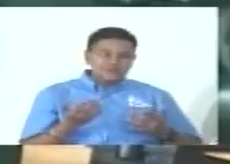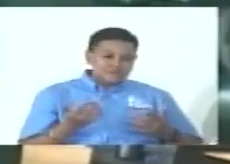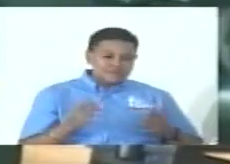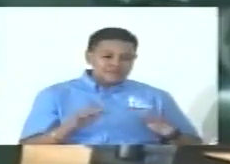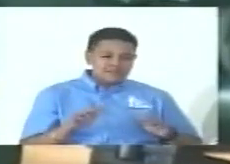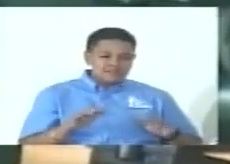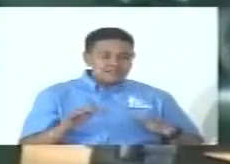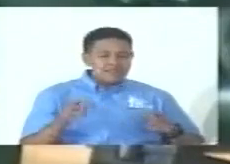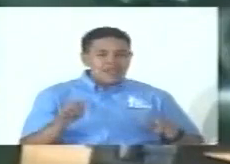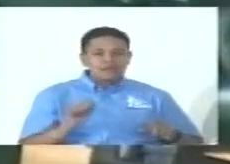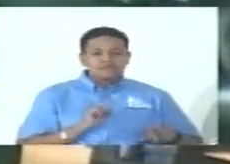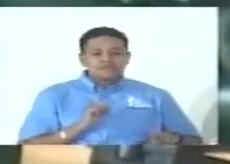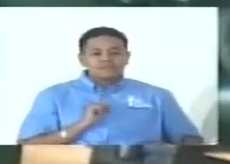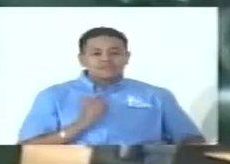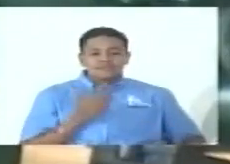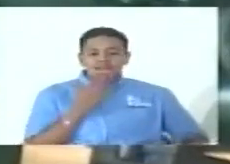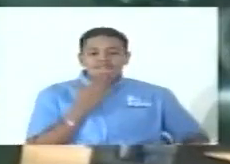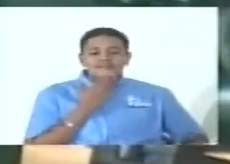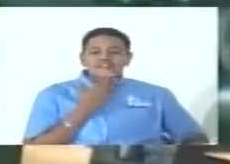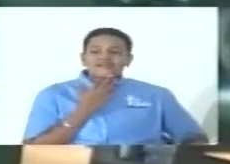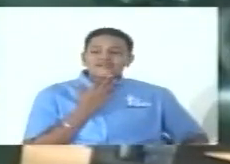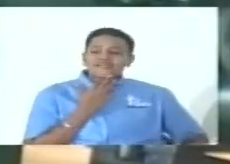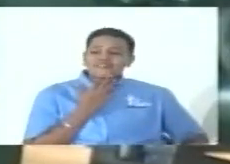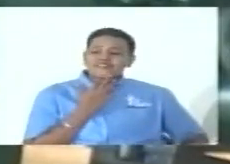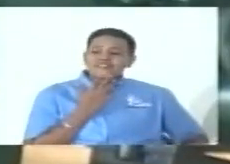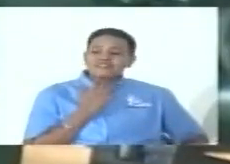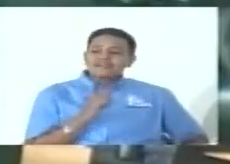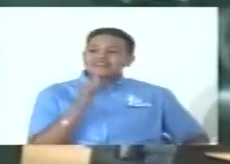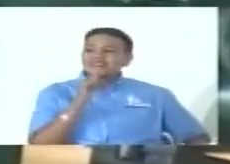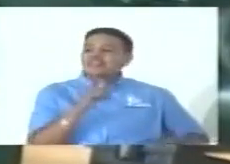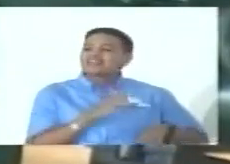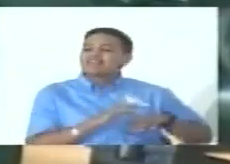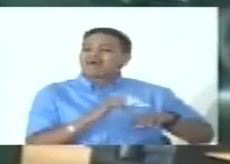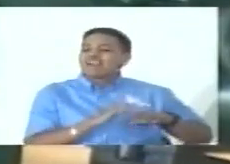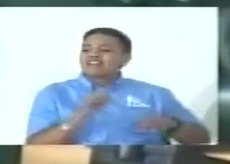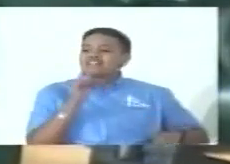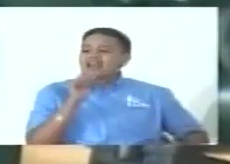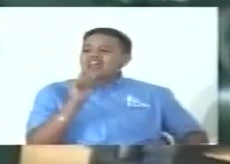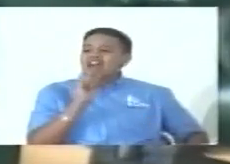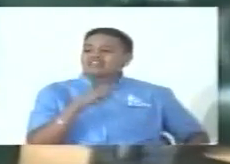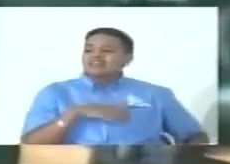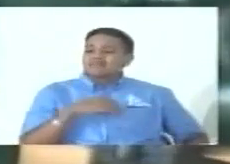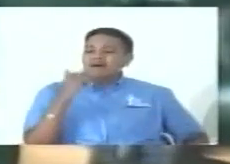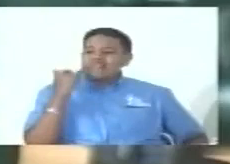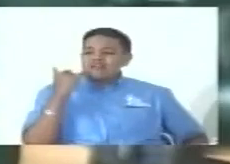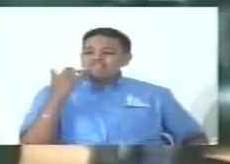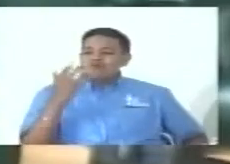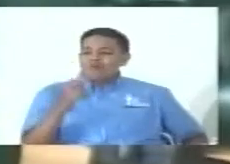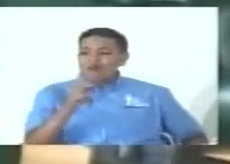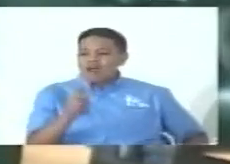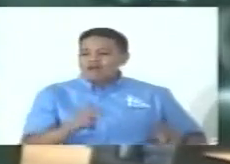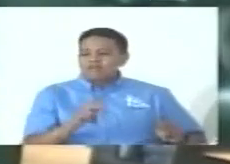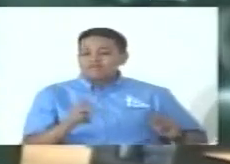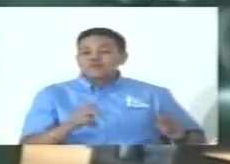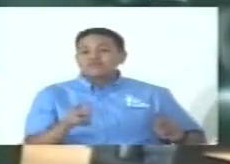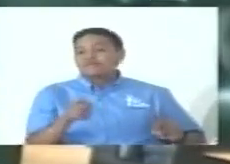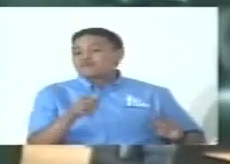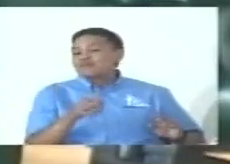So I wasn't answering my phone. Not available. I wasn't answering my phone. And here is the phone